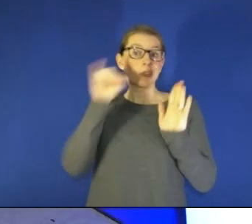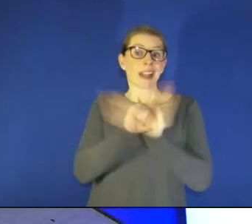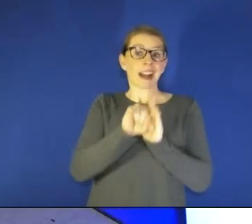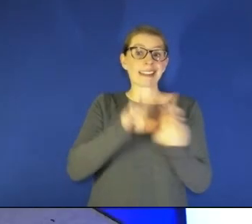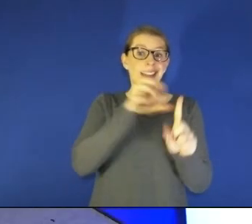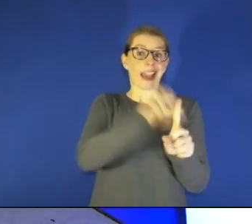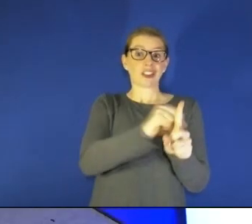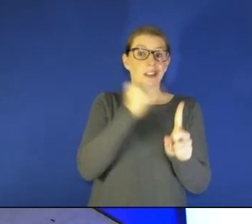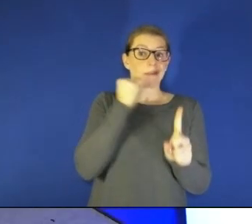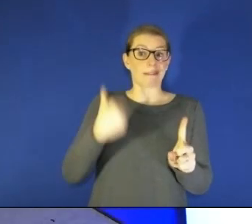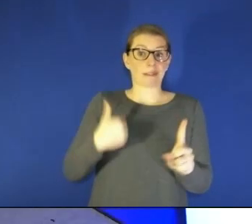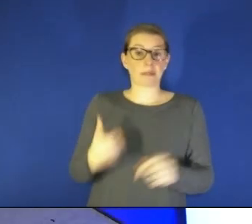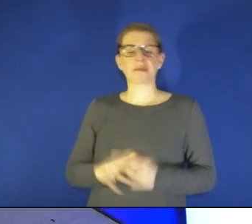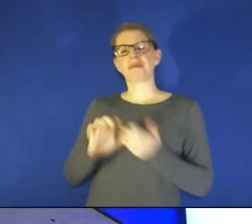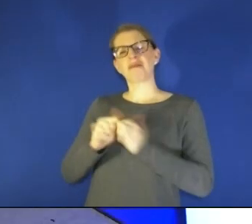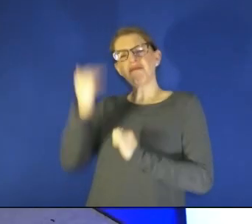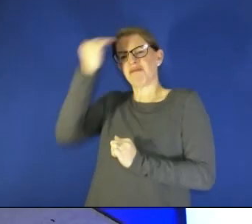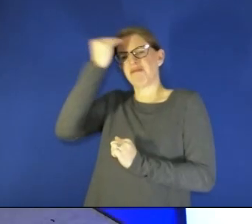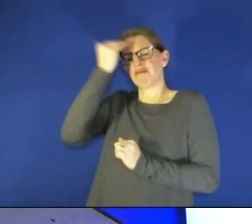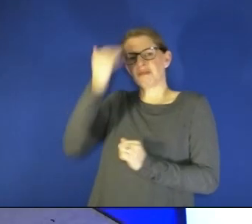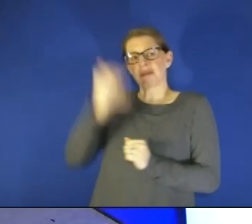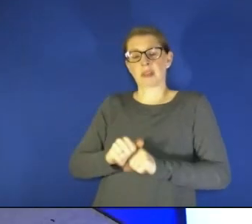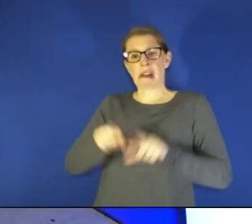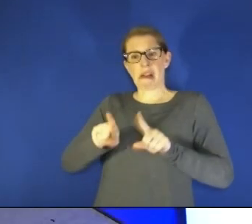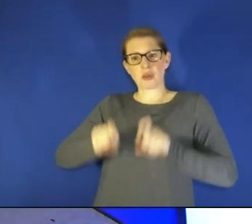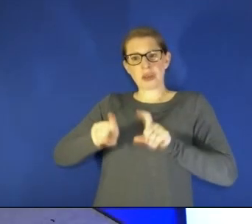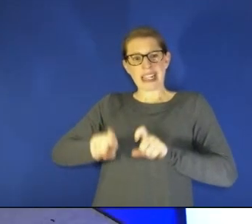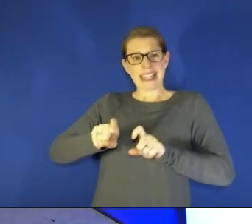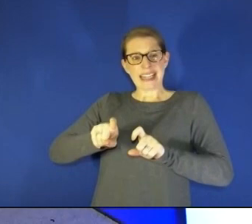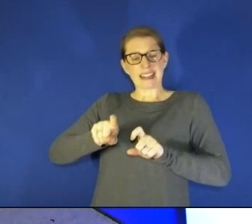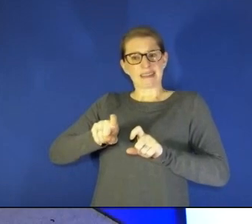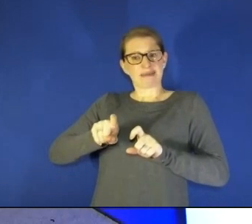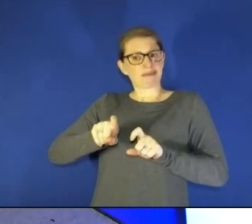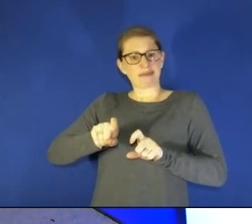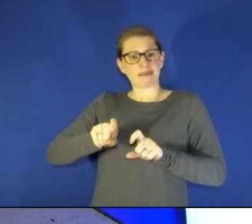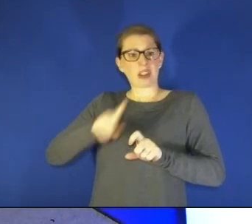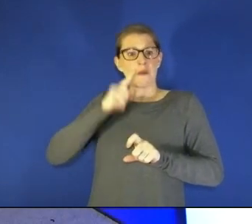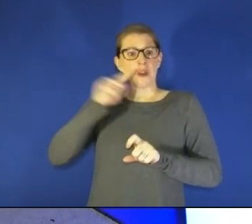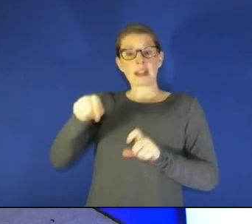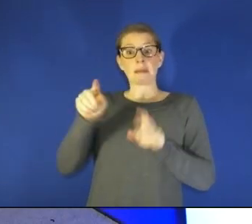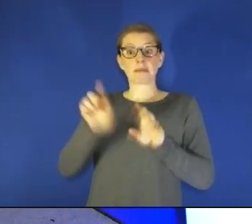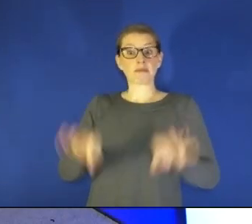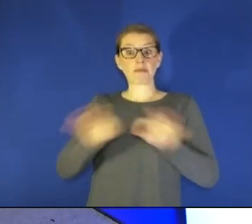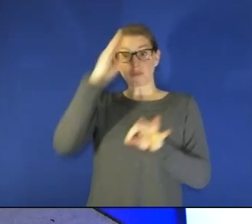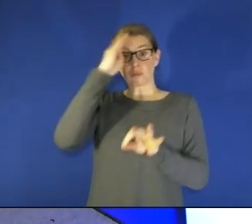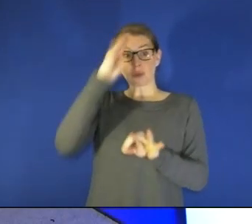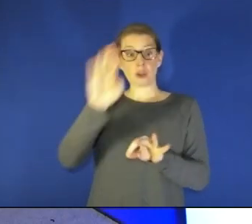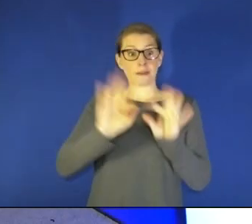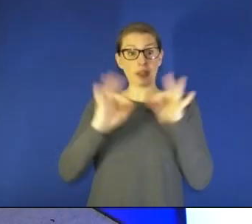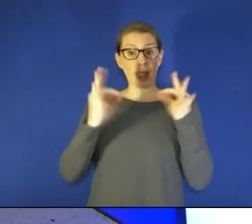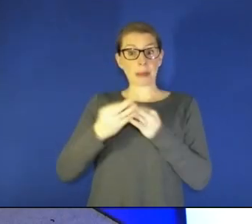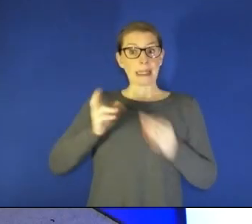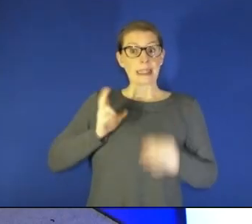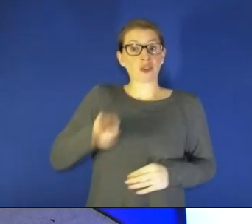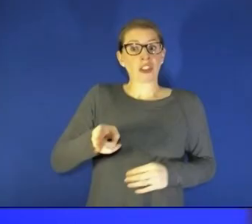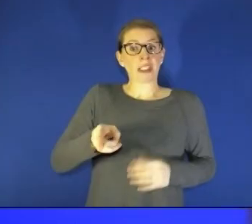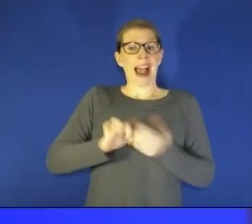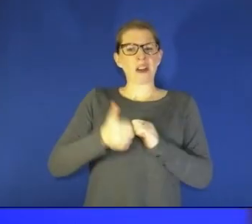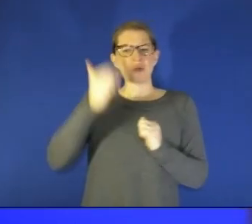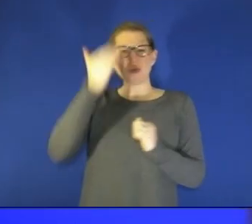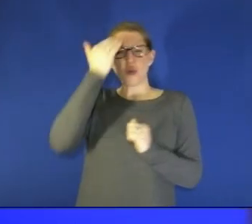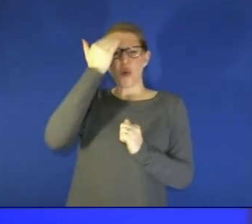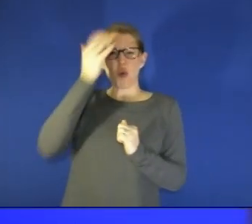know? How do you know? Do you get screened for this? Is it important to know your family history? How would one know? So it's a great question. So